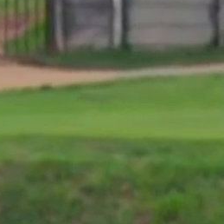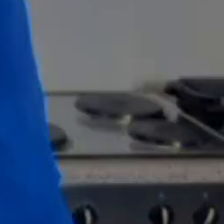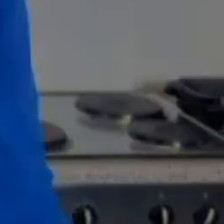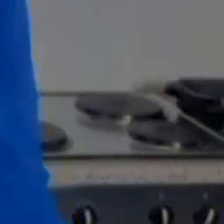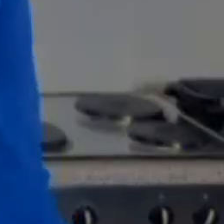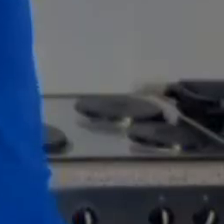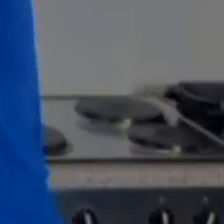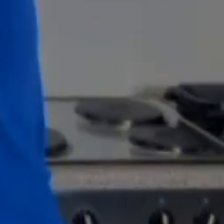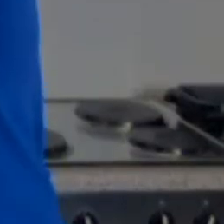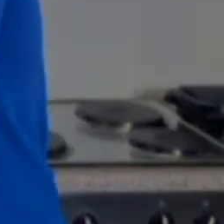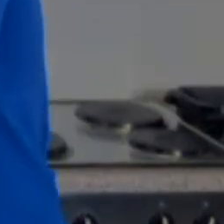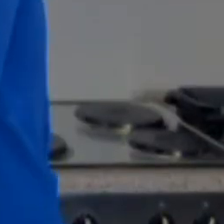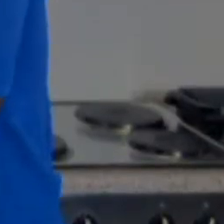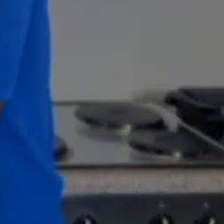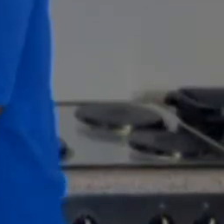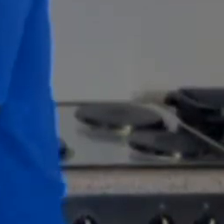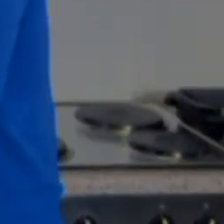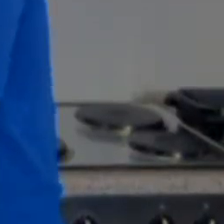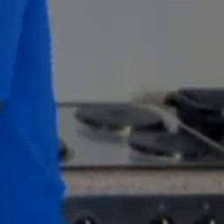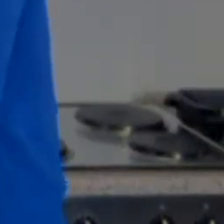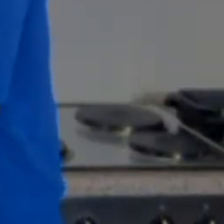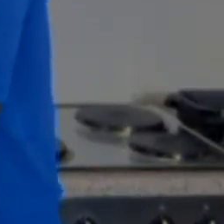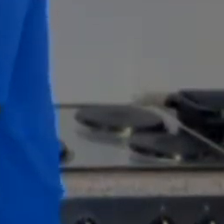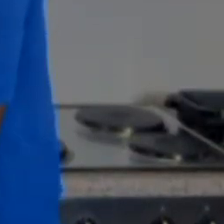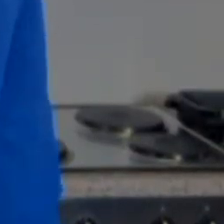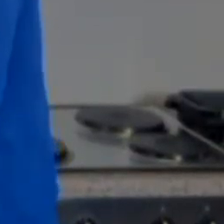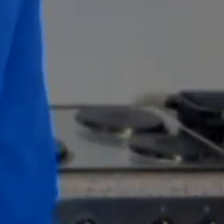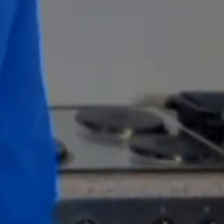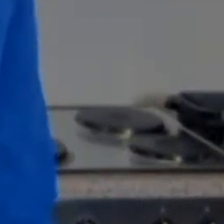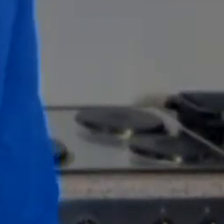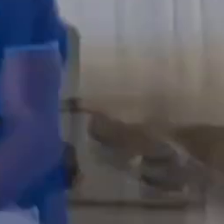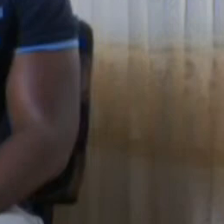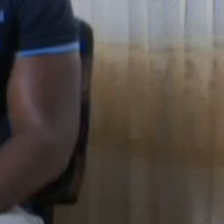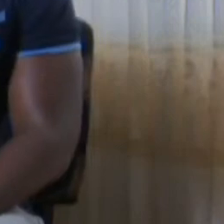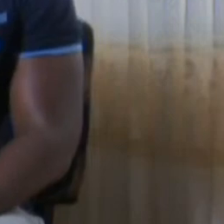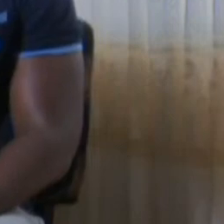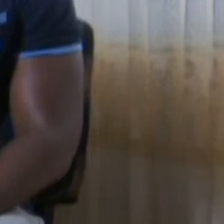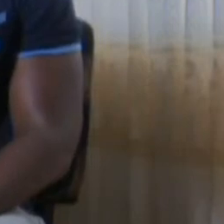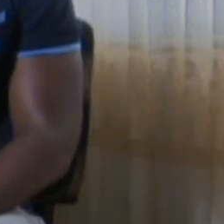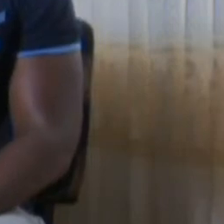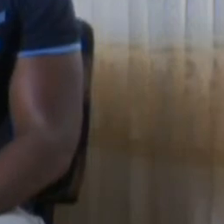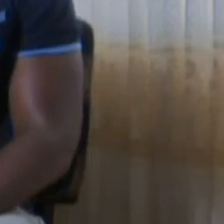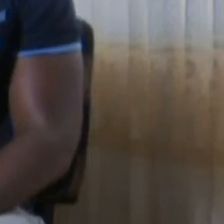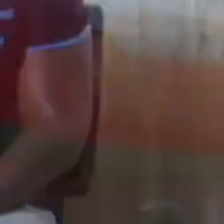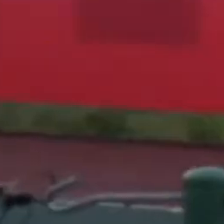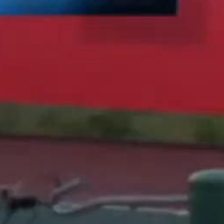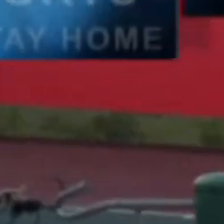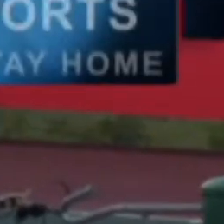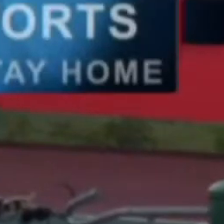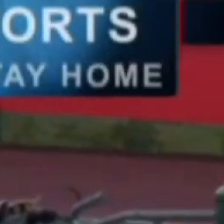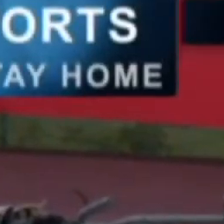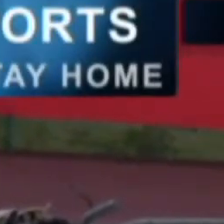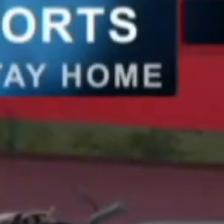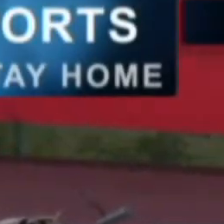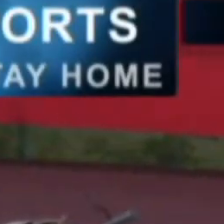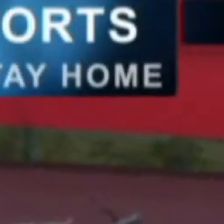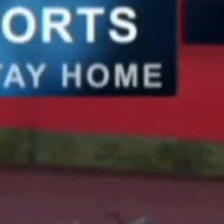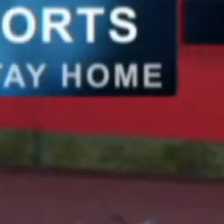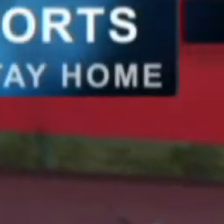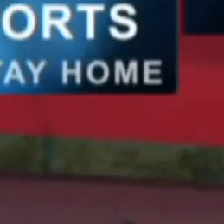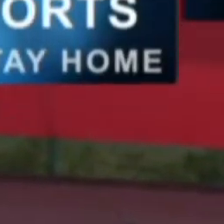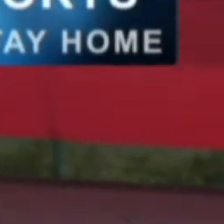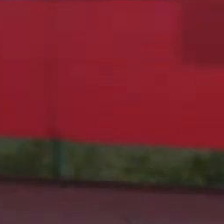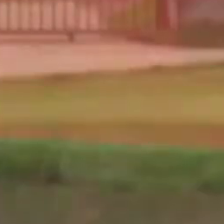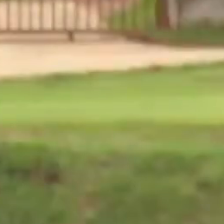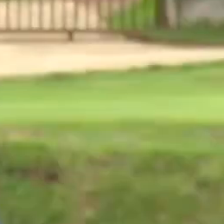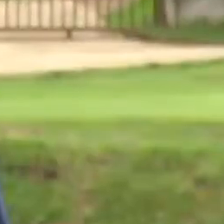stay safe. So lokukhuthazwa kona ke ukuthi hlale ekhaya uhlandekile ugeze tandla. Keep fit, stay home. Ungayi ngaphandle